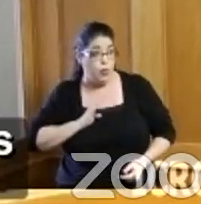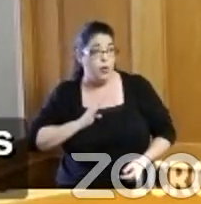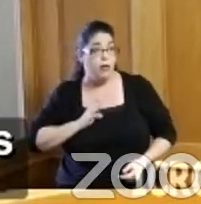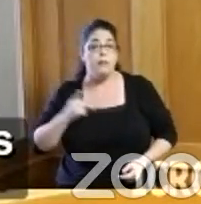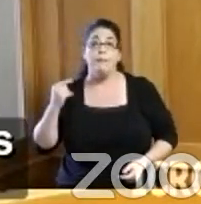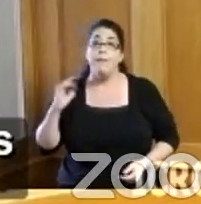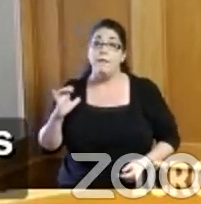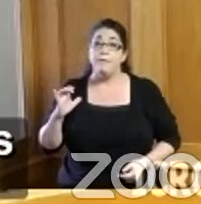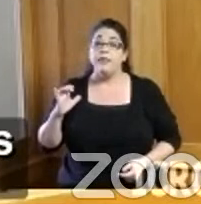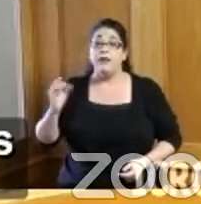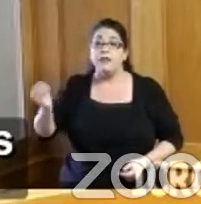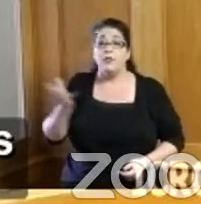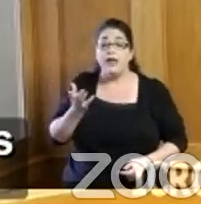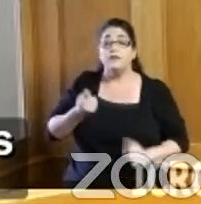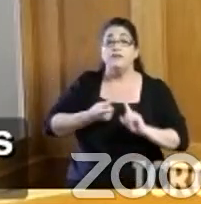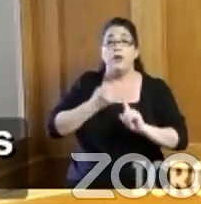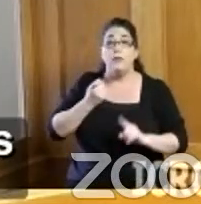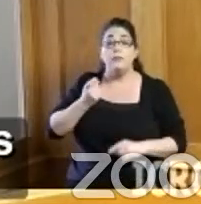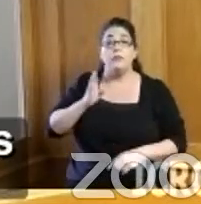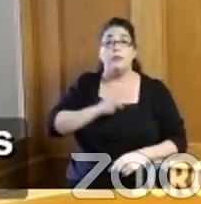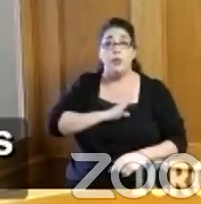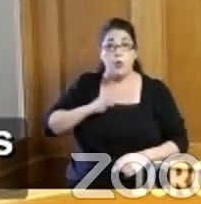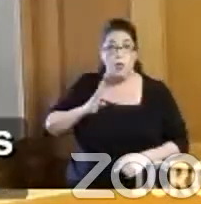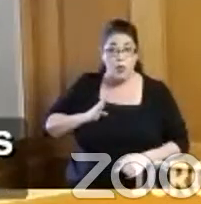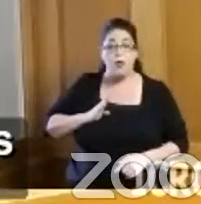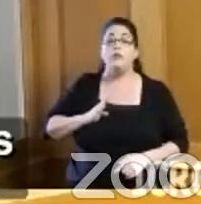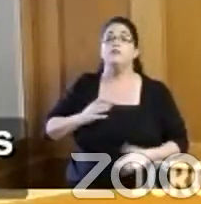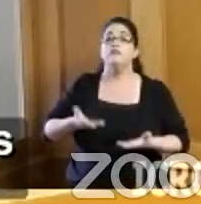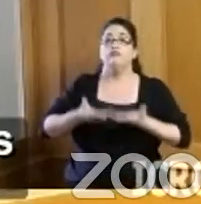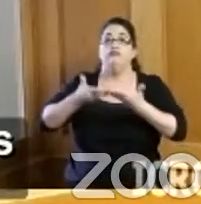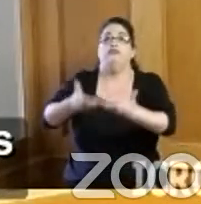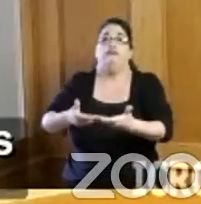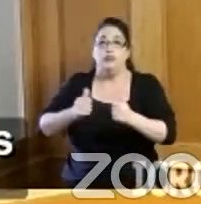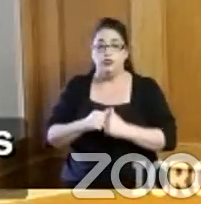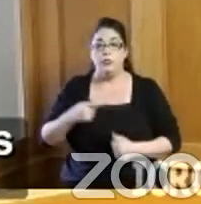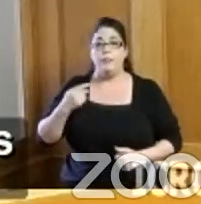insight from the board. There were then public hearings held